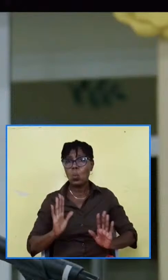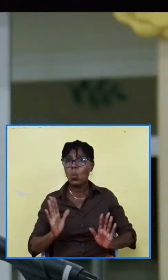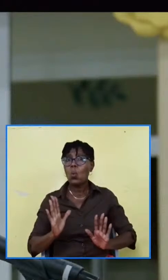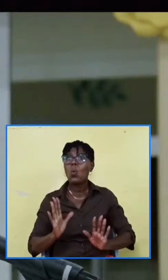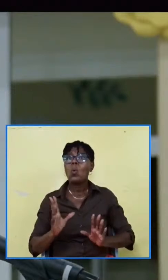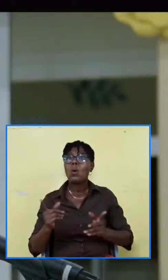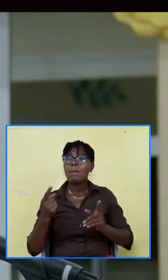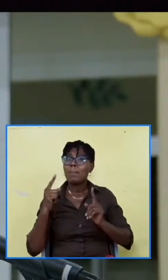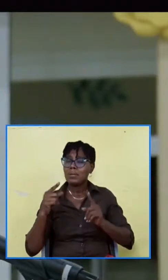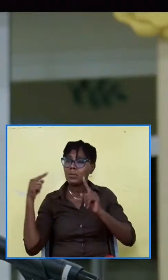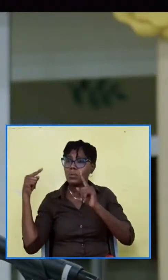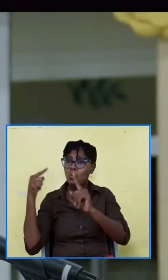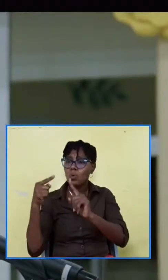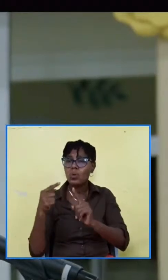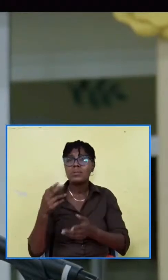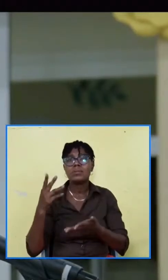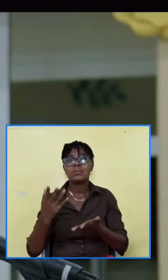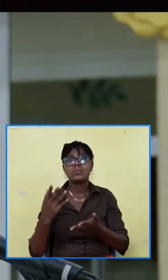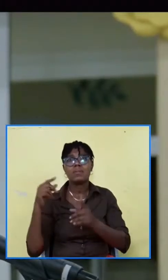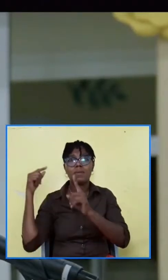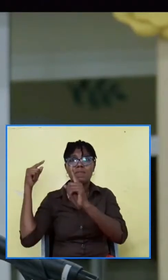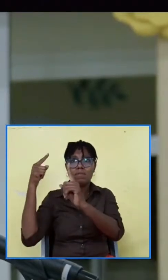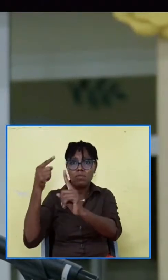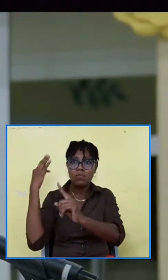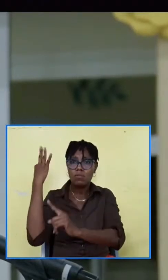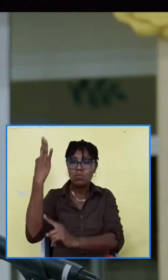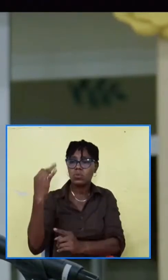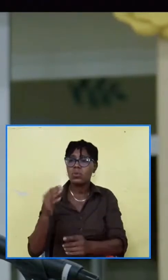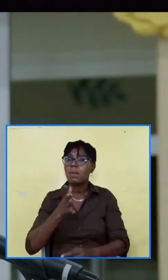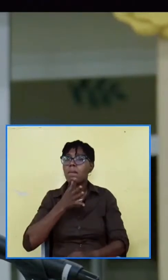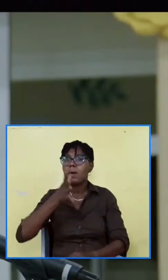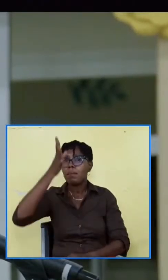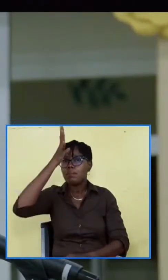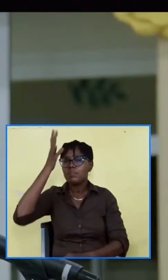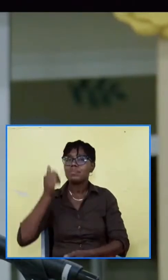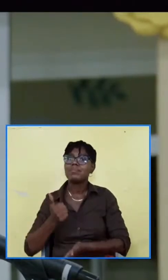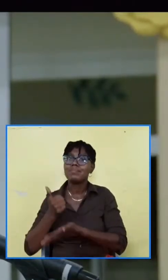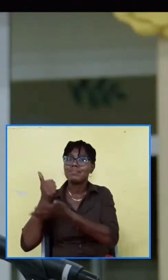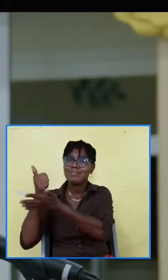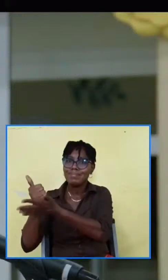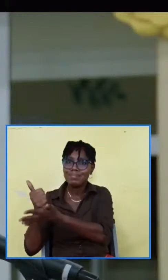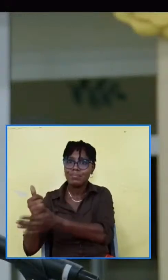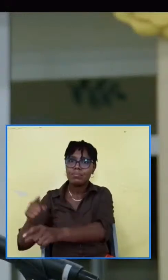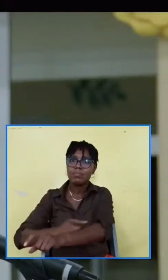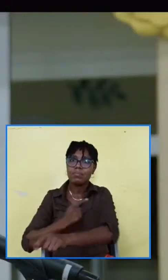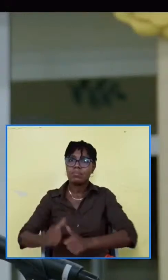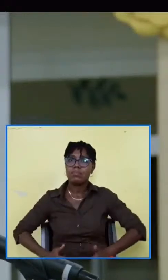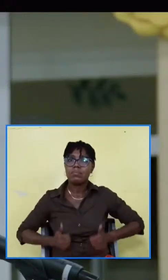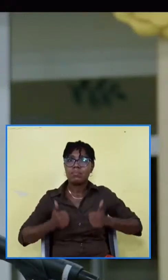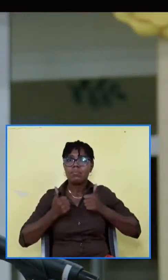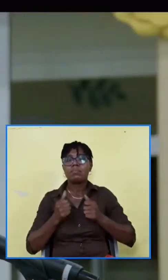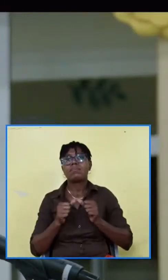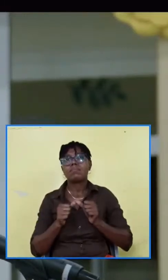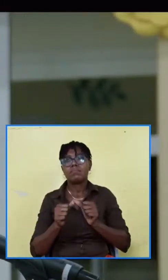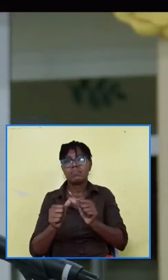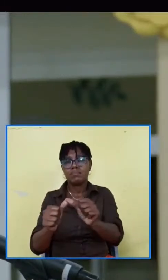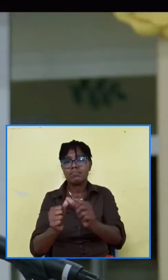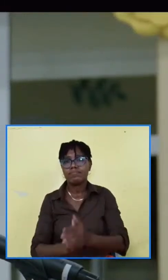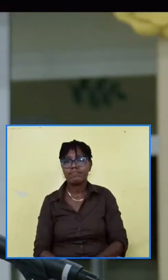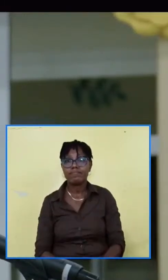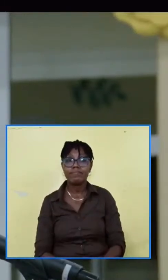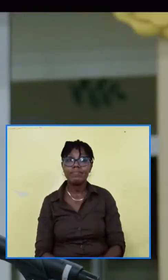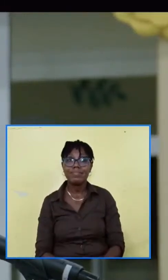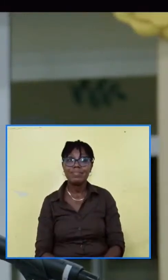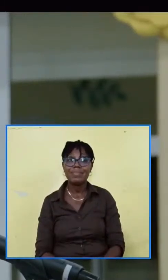Finally, that is correlated with people trying to get their own home. If I'm not mistaken, Australia it